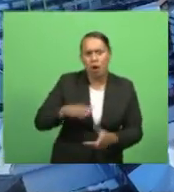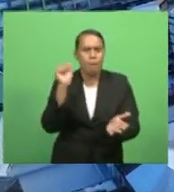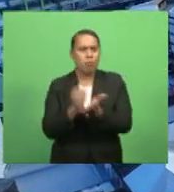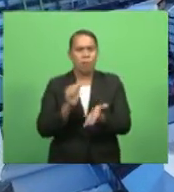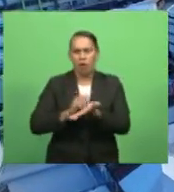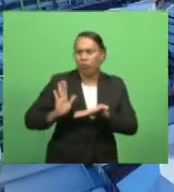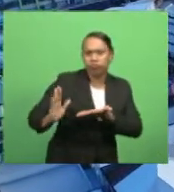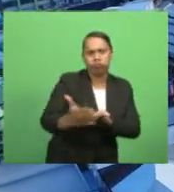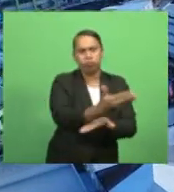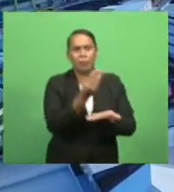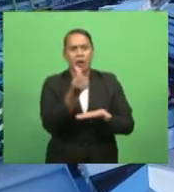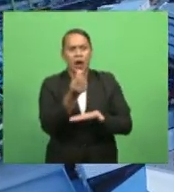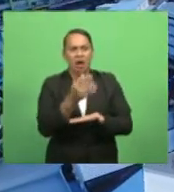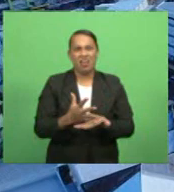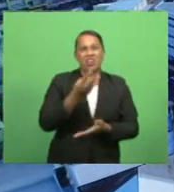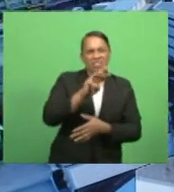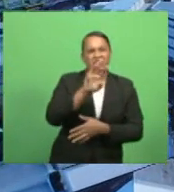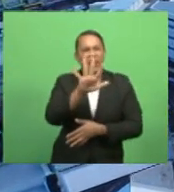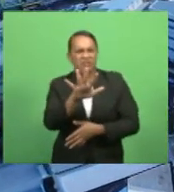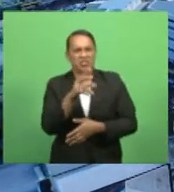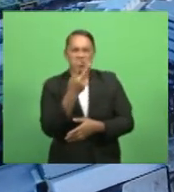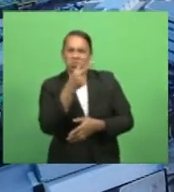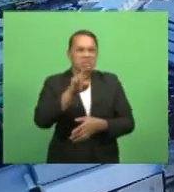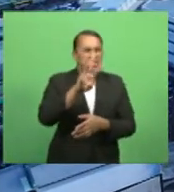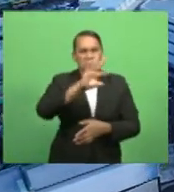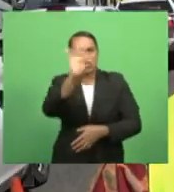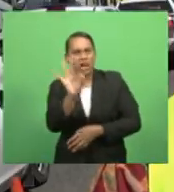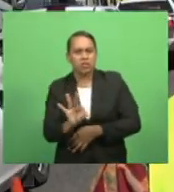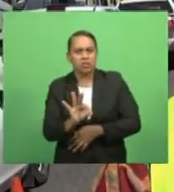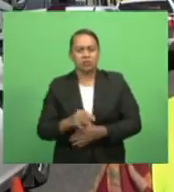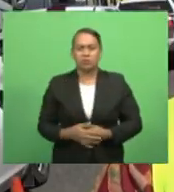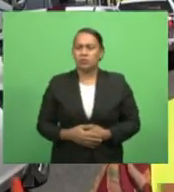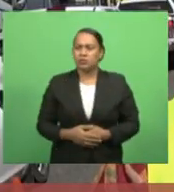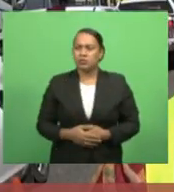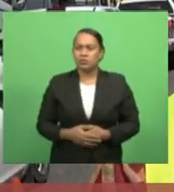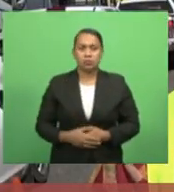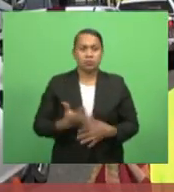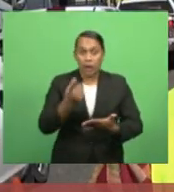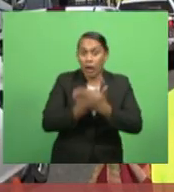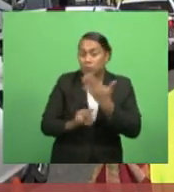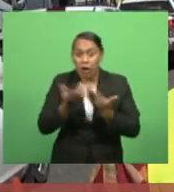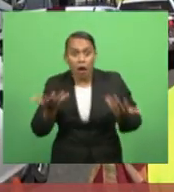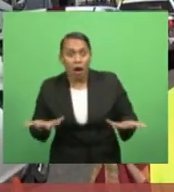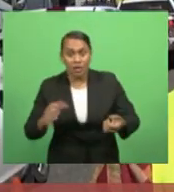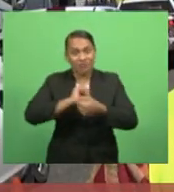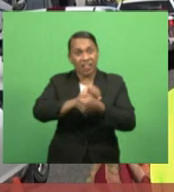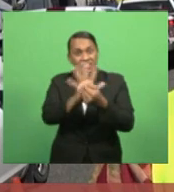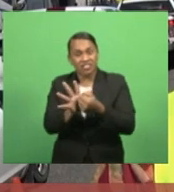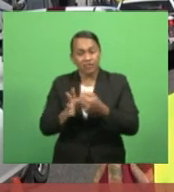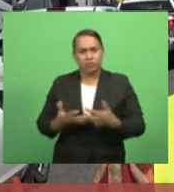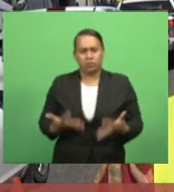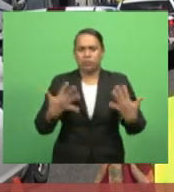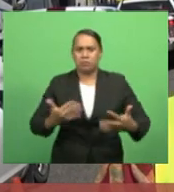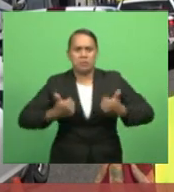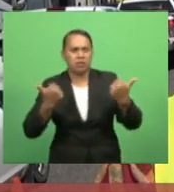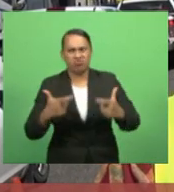about 35% or 23%. This COVID virus has actually brought in a lot of challenges,